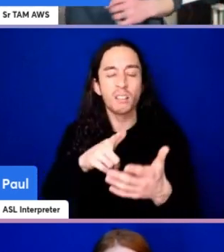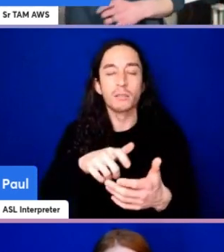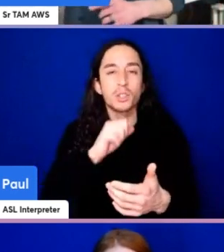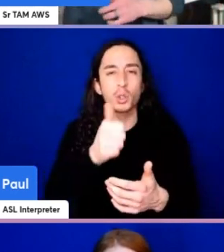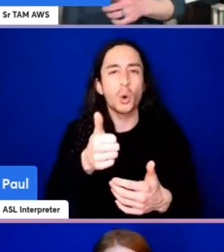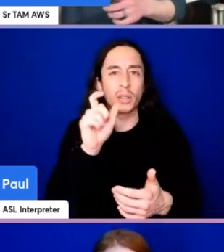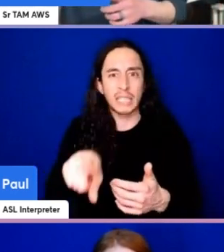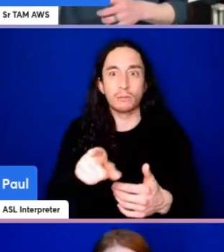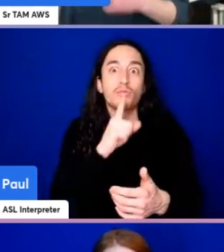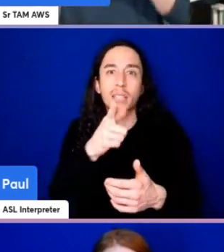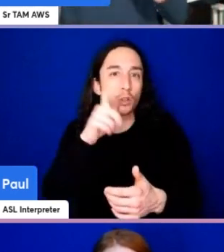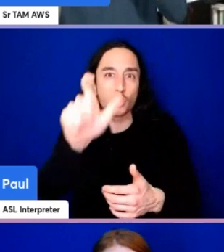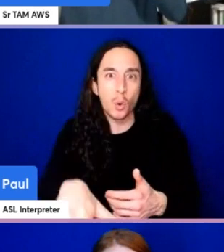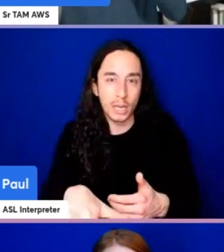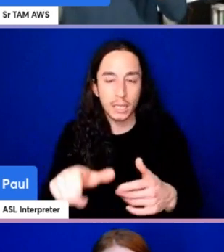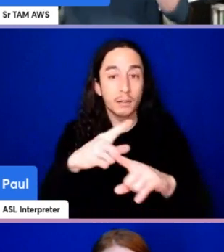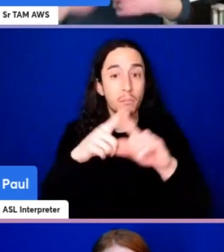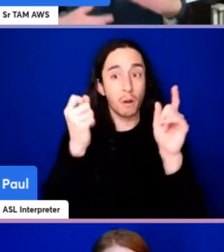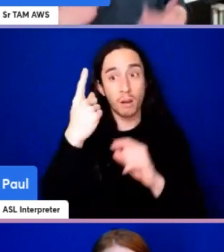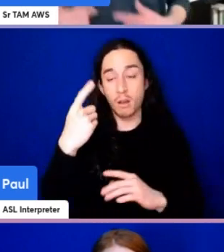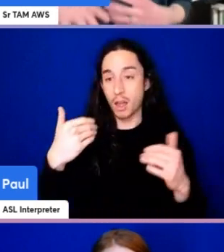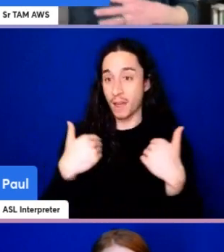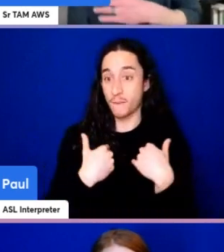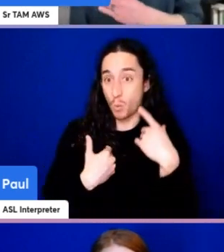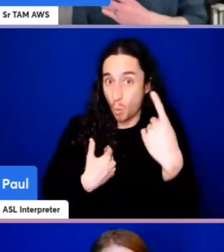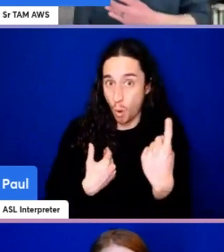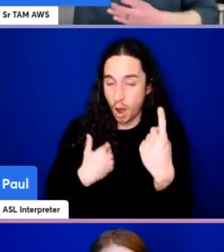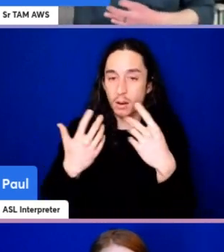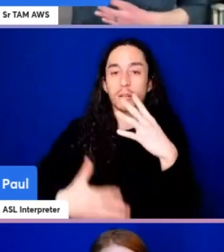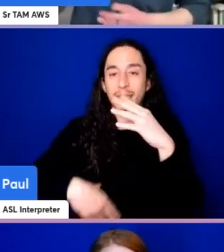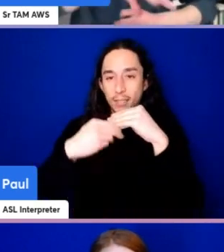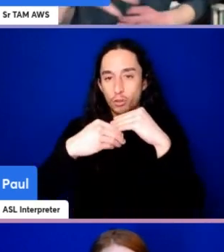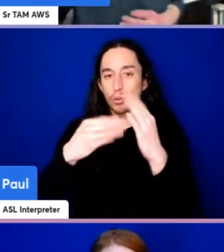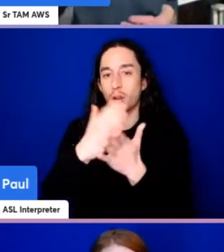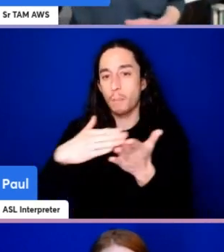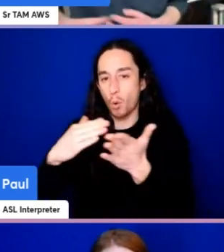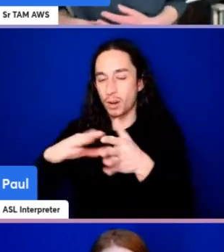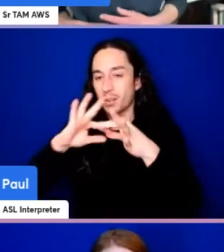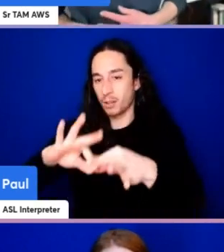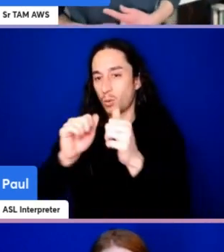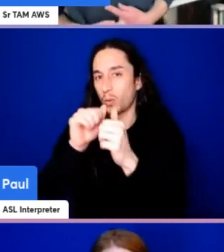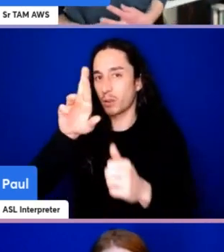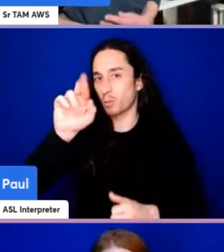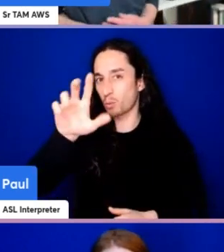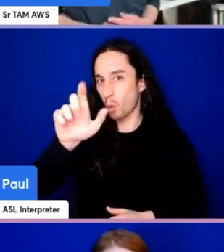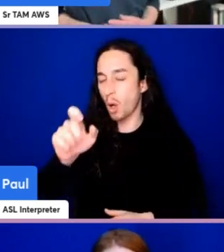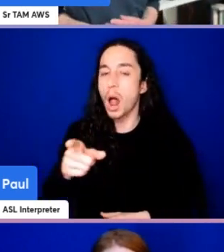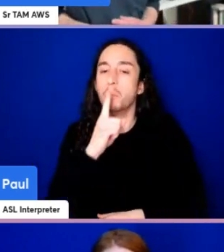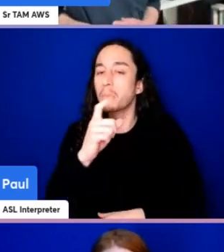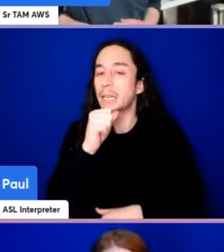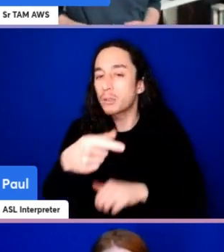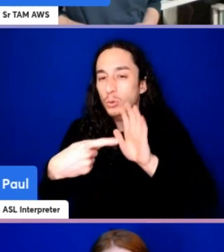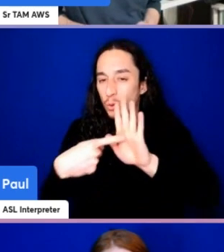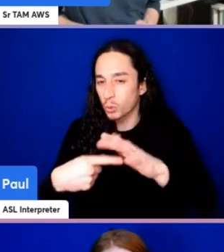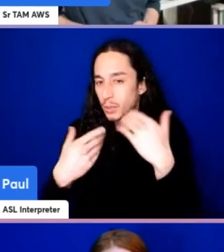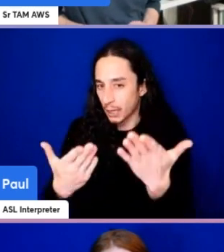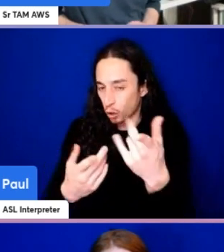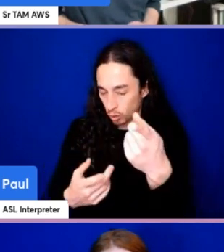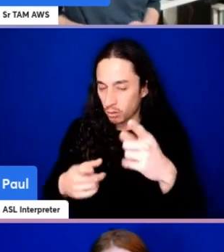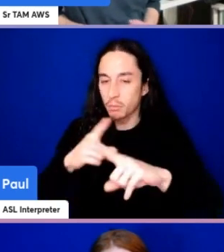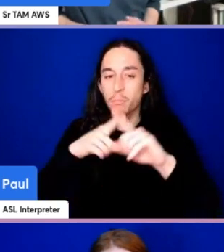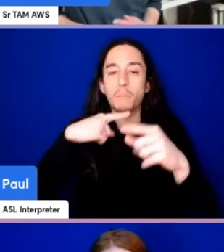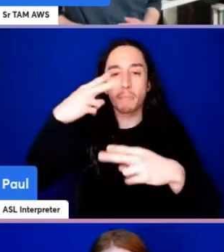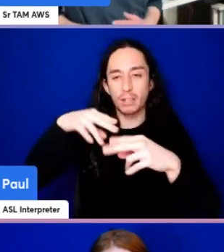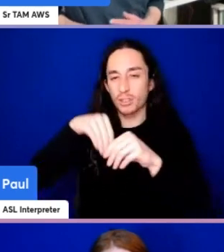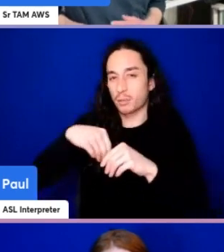that. There is one additional component on the role side. It's not shown here, but it is mentioned in the